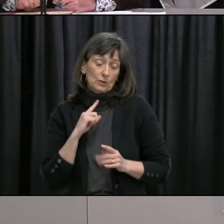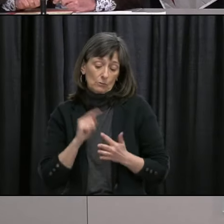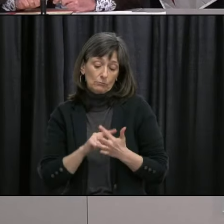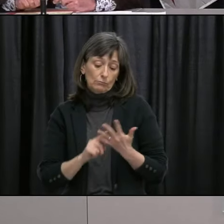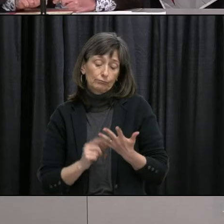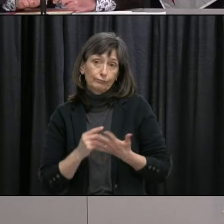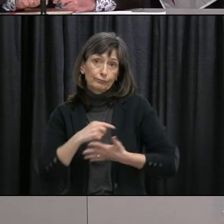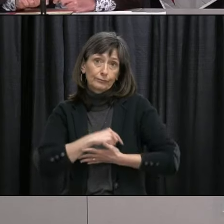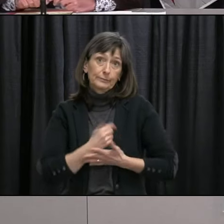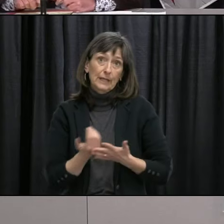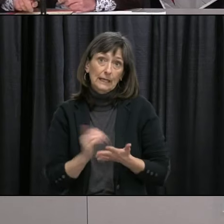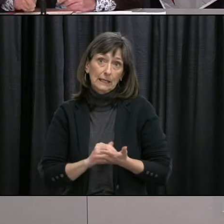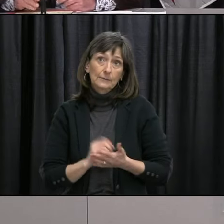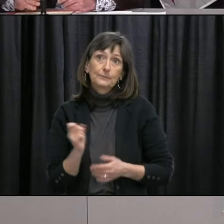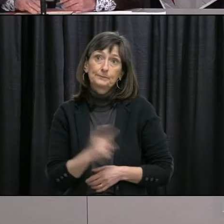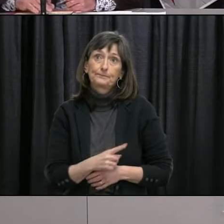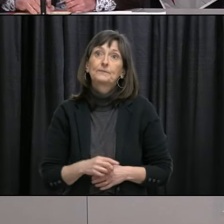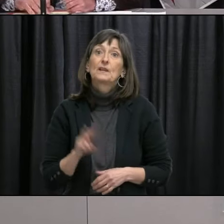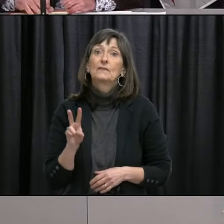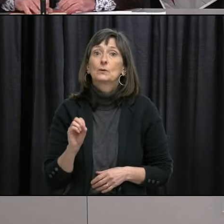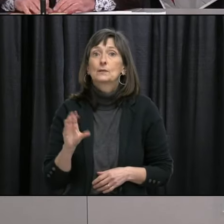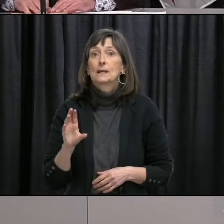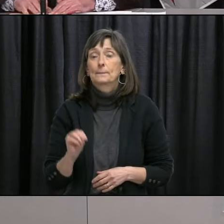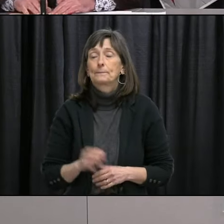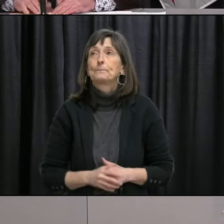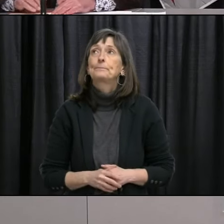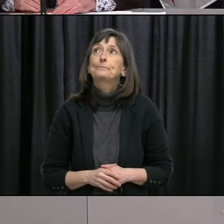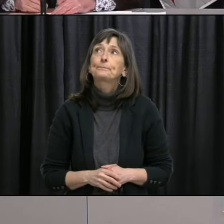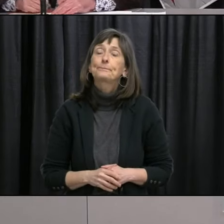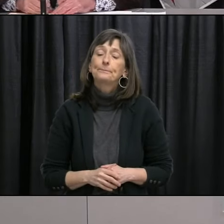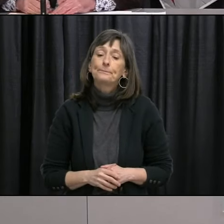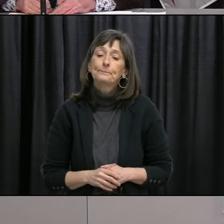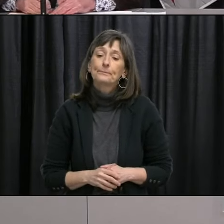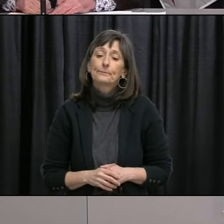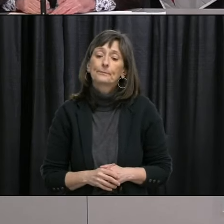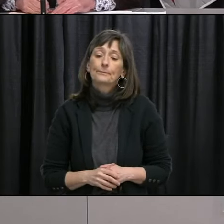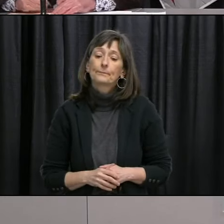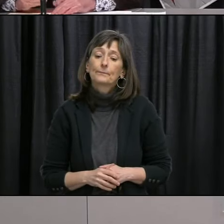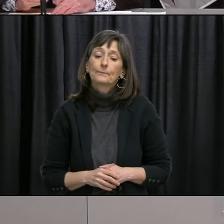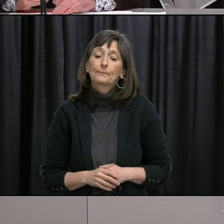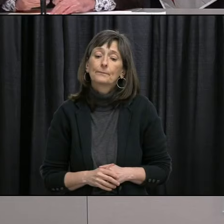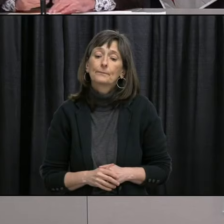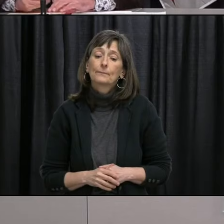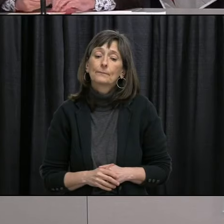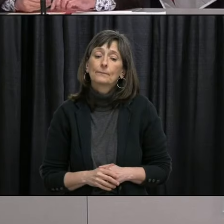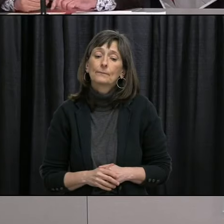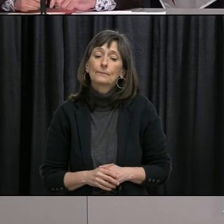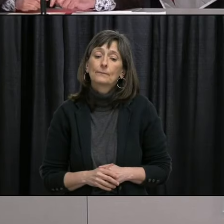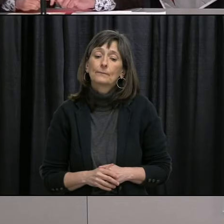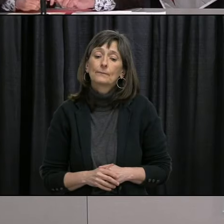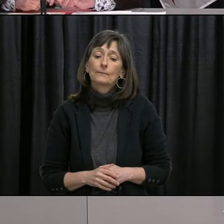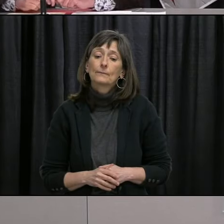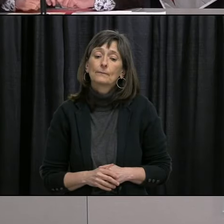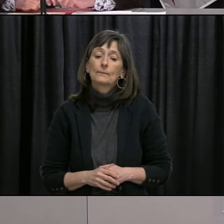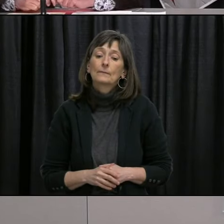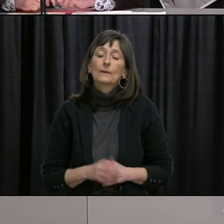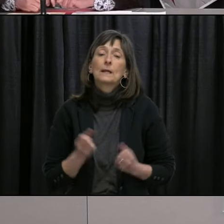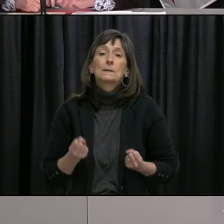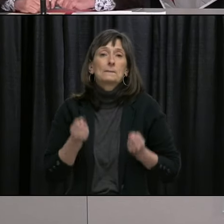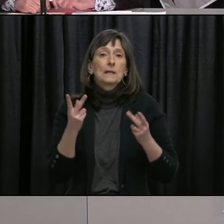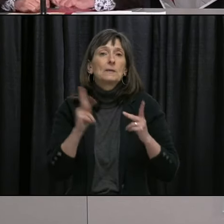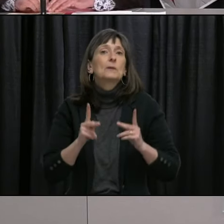of VOCM News. Please go ahead. Thank you. Dr. Fitzgerald, quite a few people are asking about traveling from Labrador